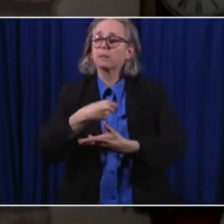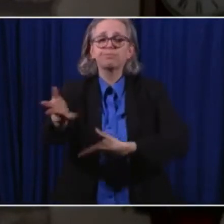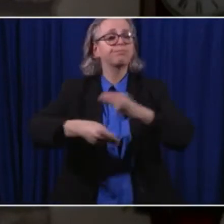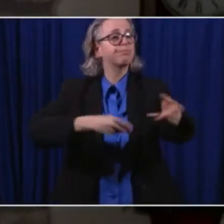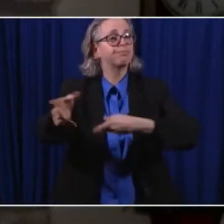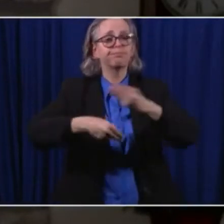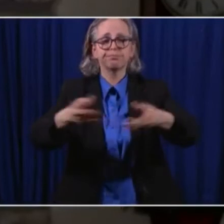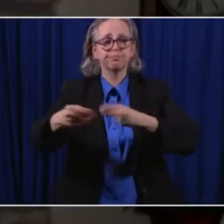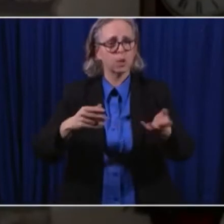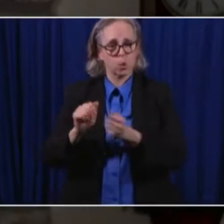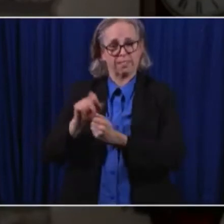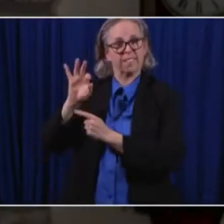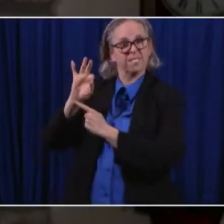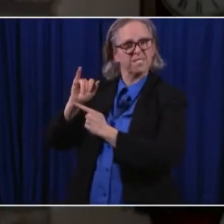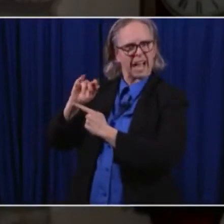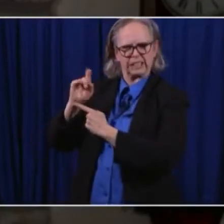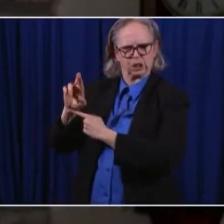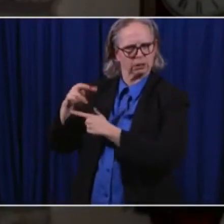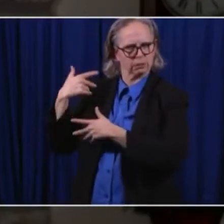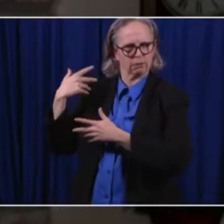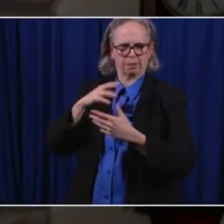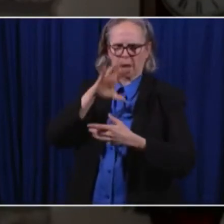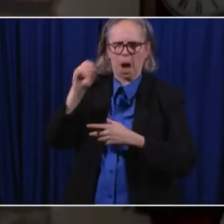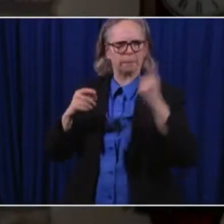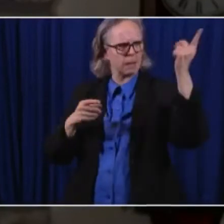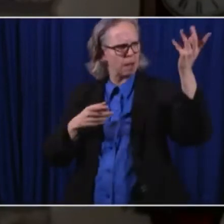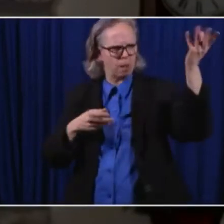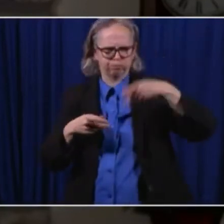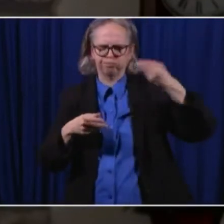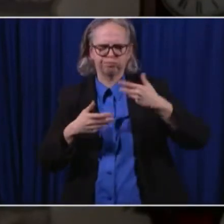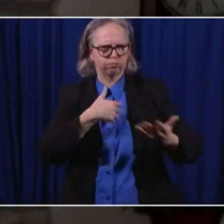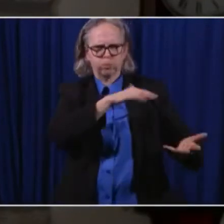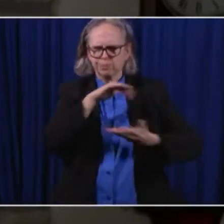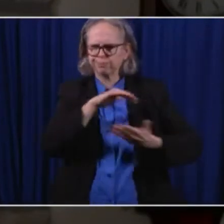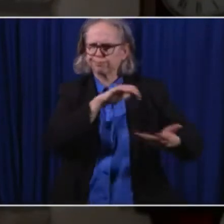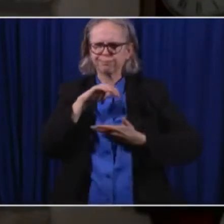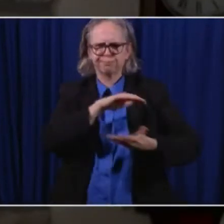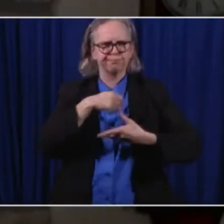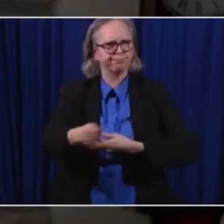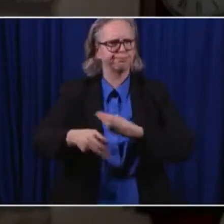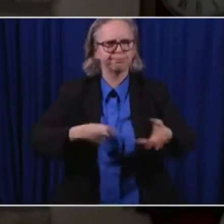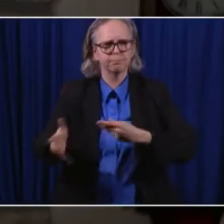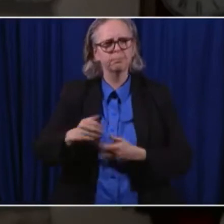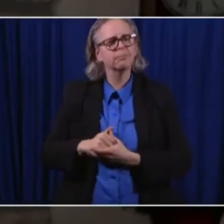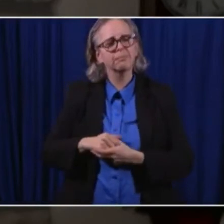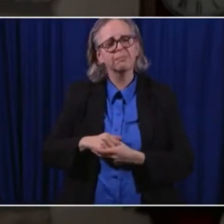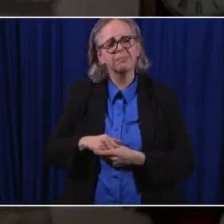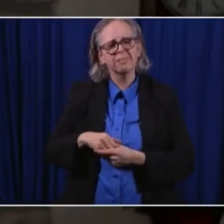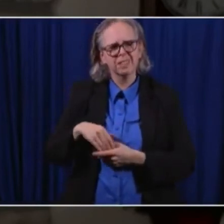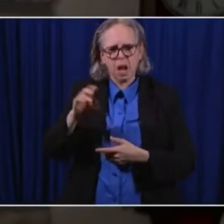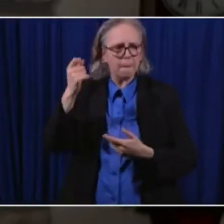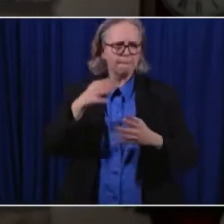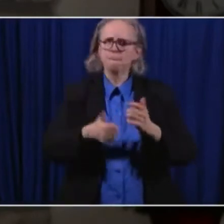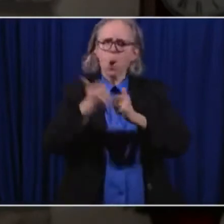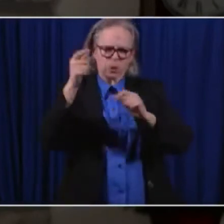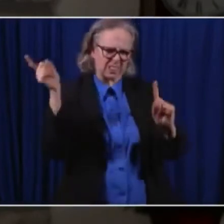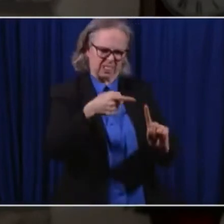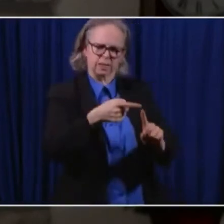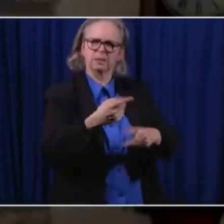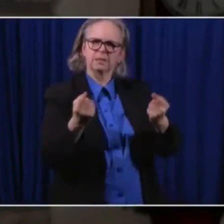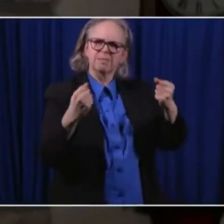going right now to the congregate care settings, starting off with our skilled nursing facilities where we have the